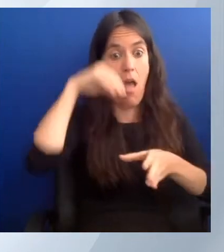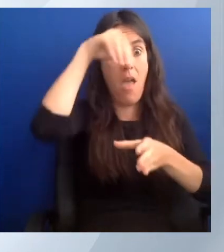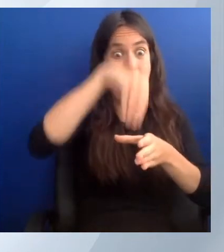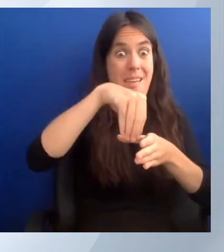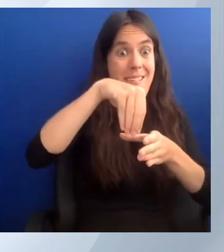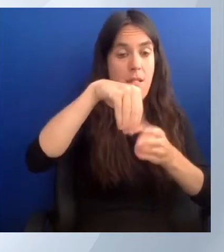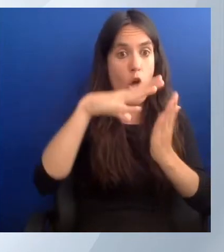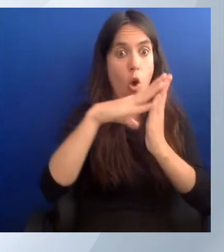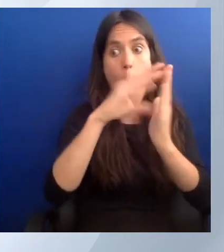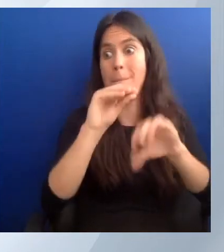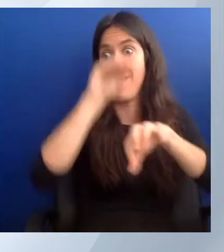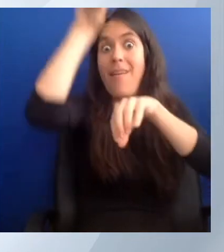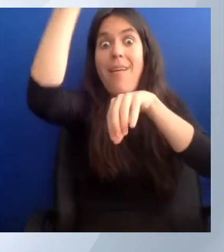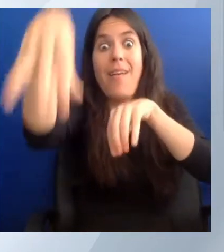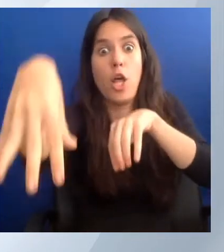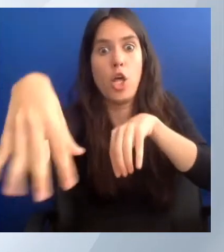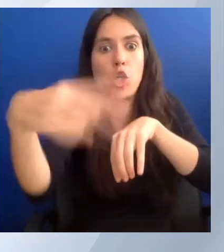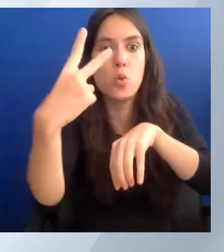data centers